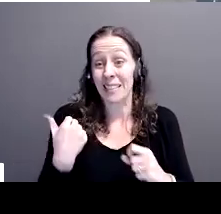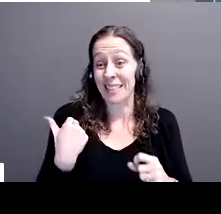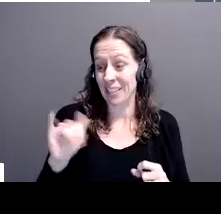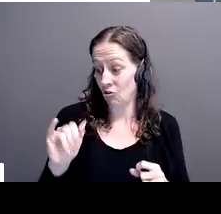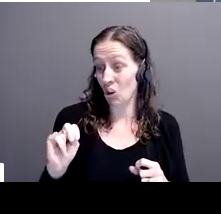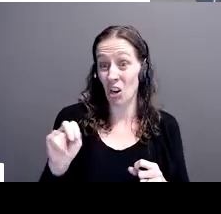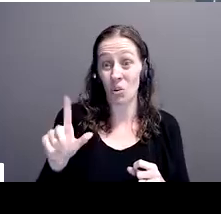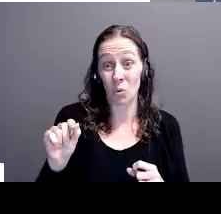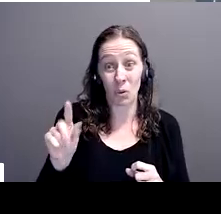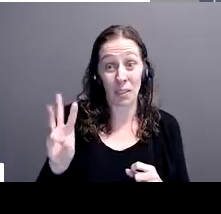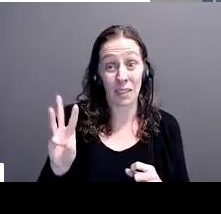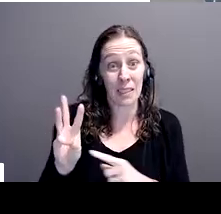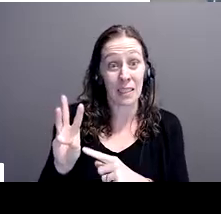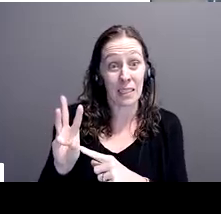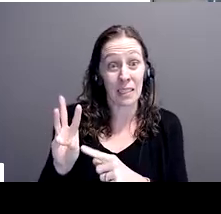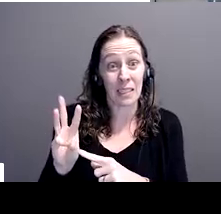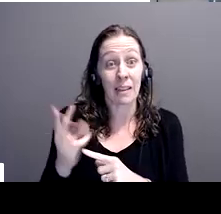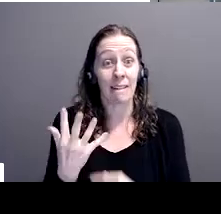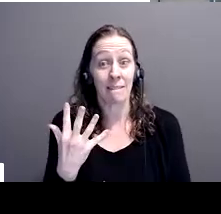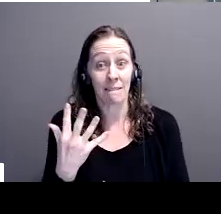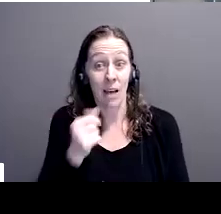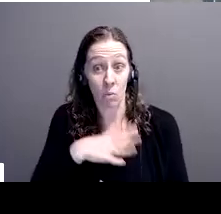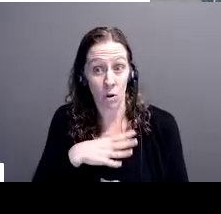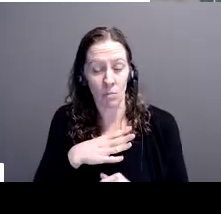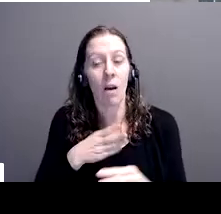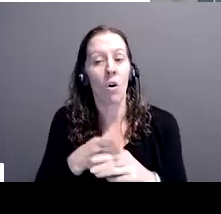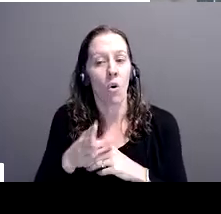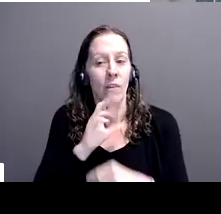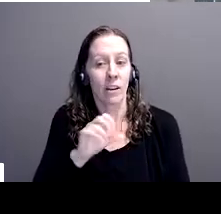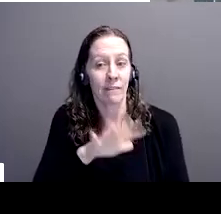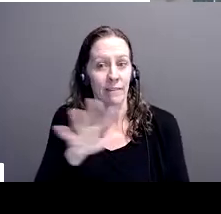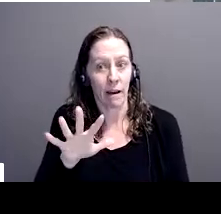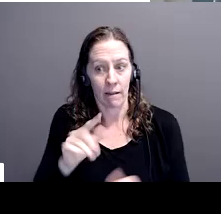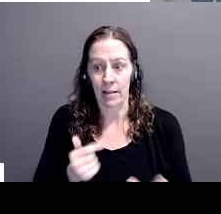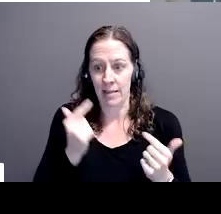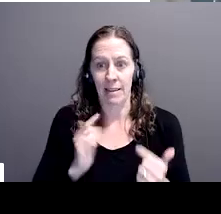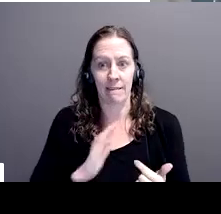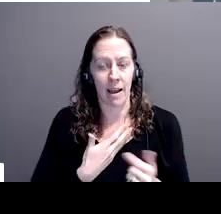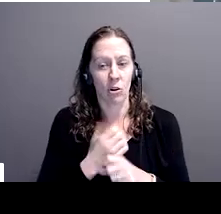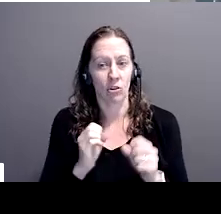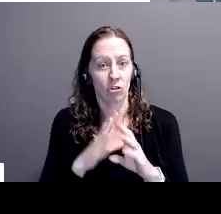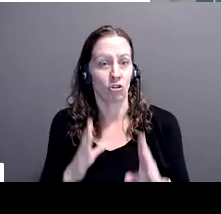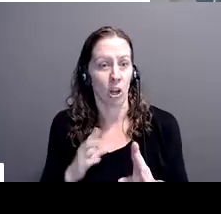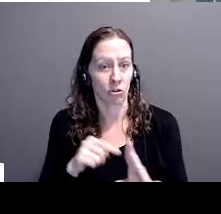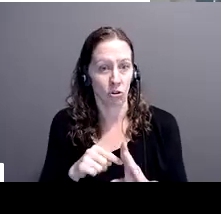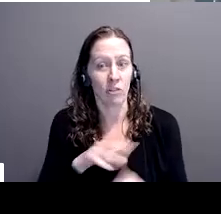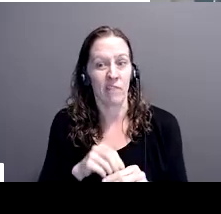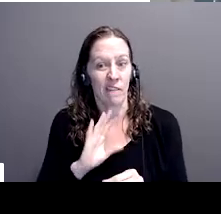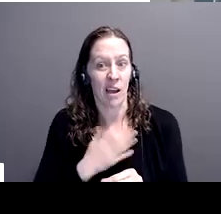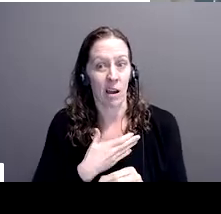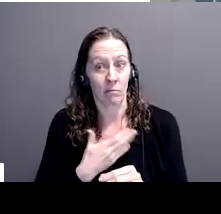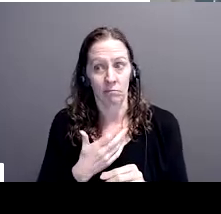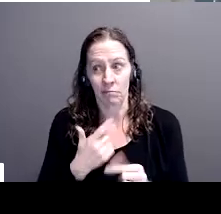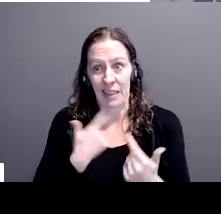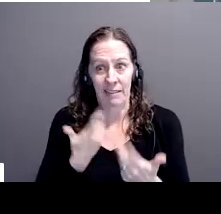just this January, we had 5 women over 55 who were residing in our shelter and engaging in our residential program.